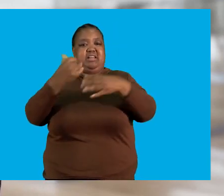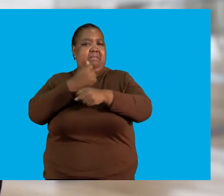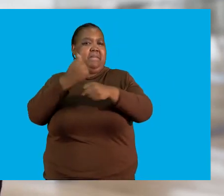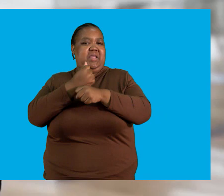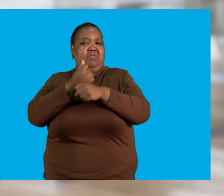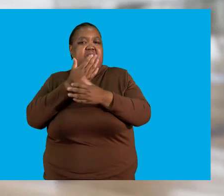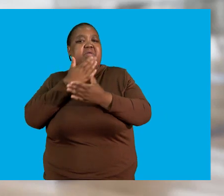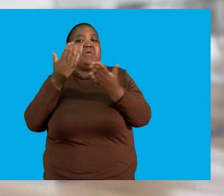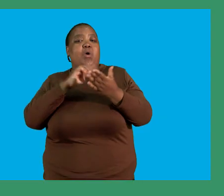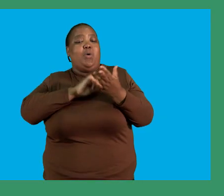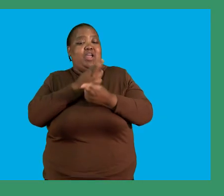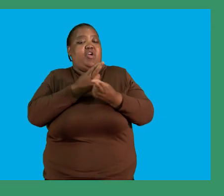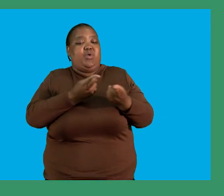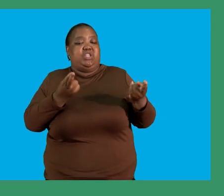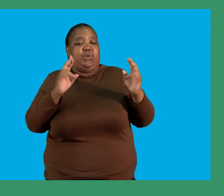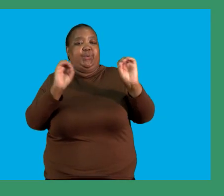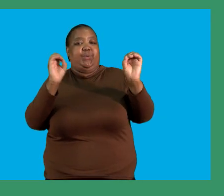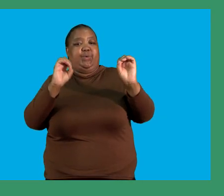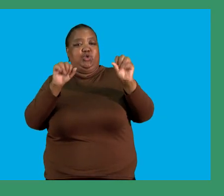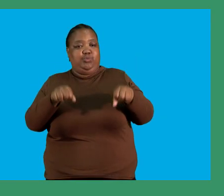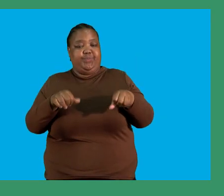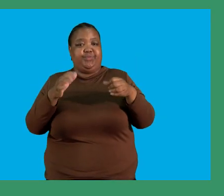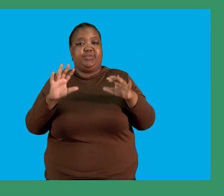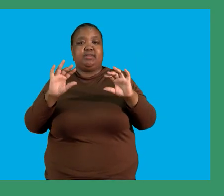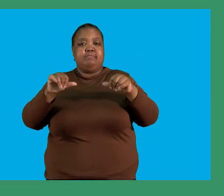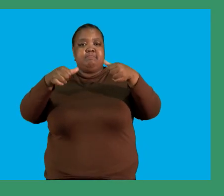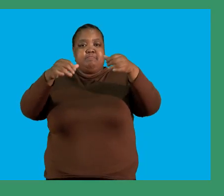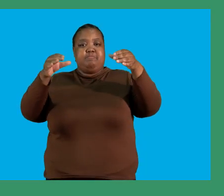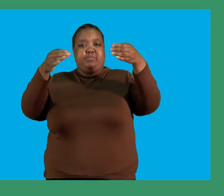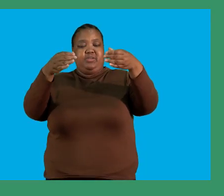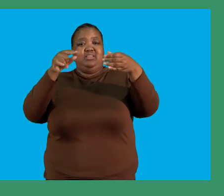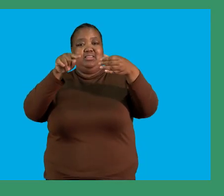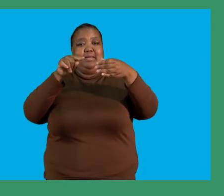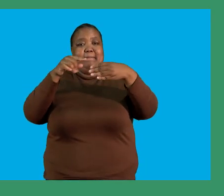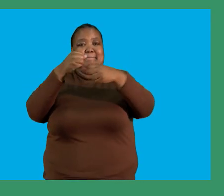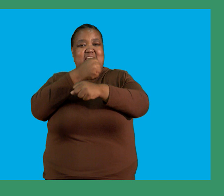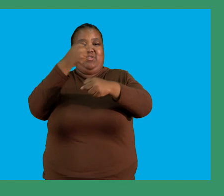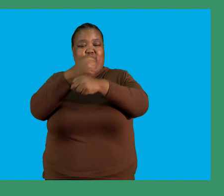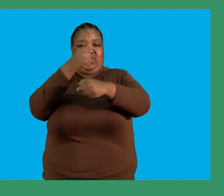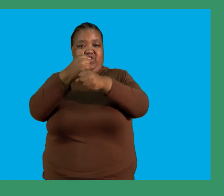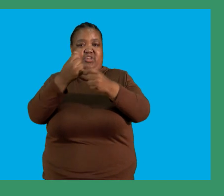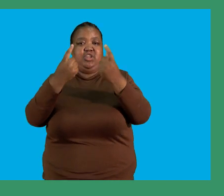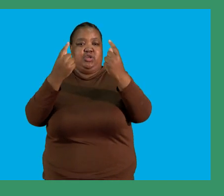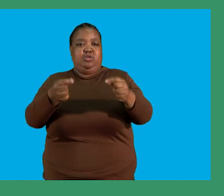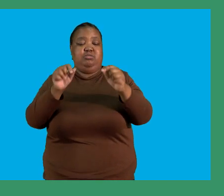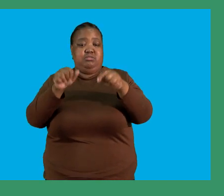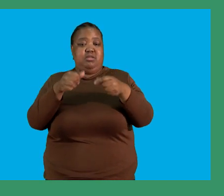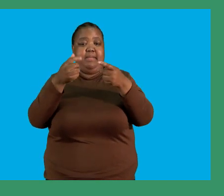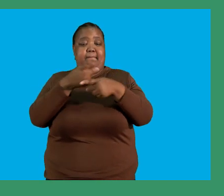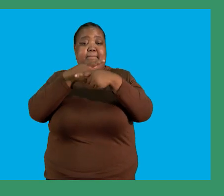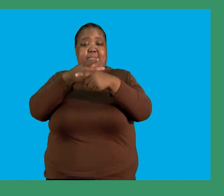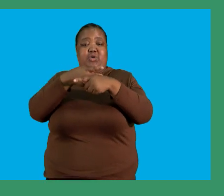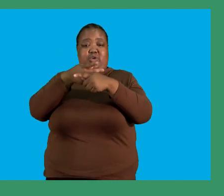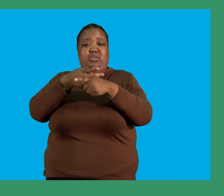manufacture. Then let's look at the activities. So the secondary sector deals with